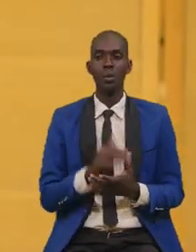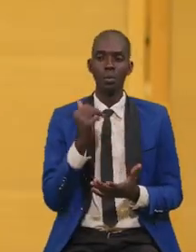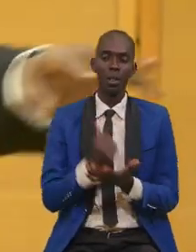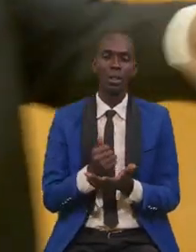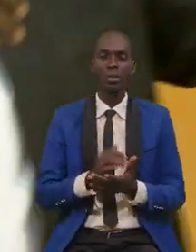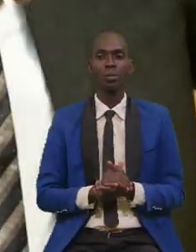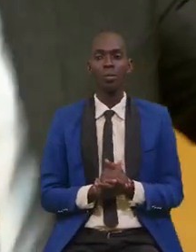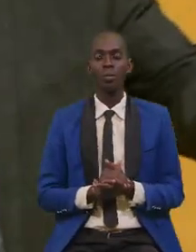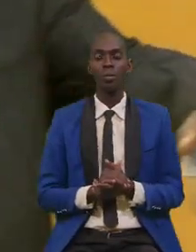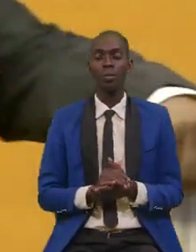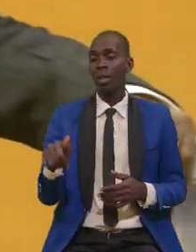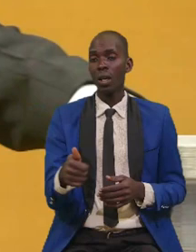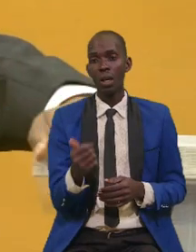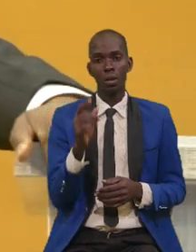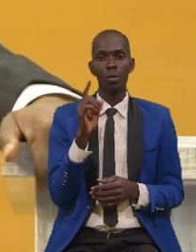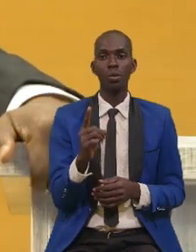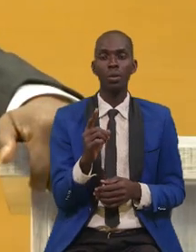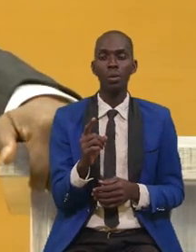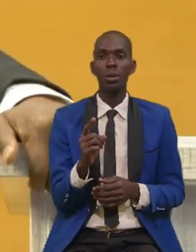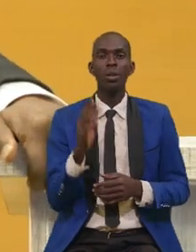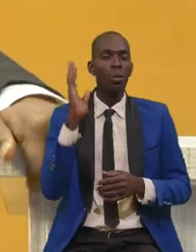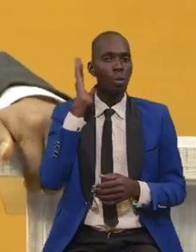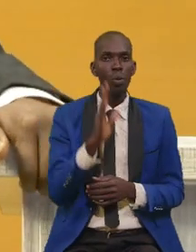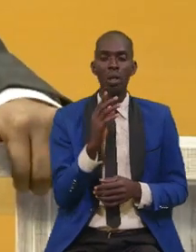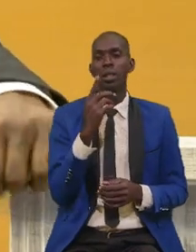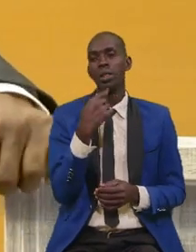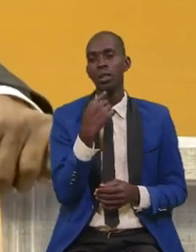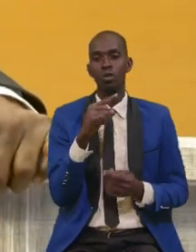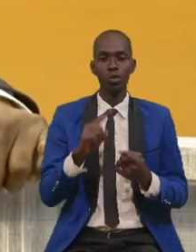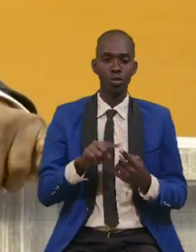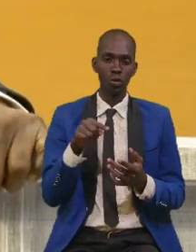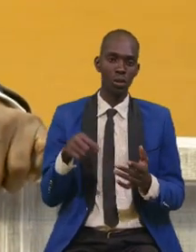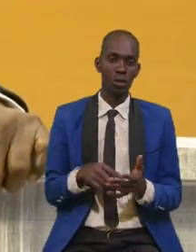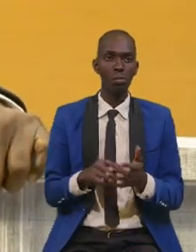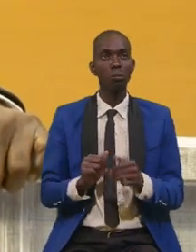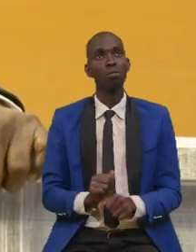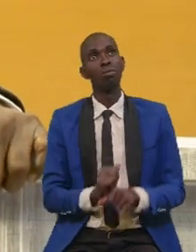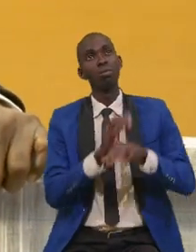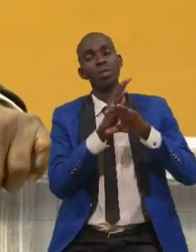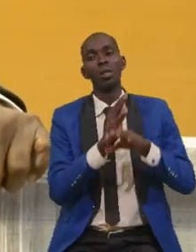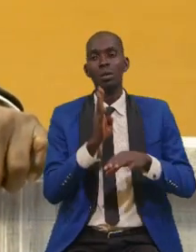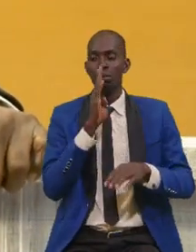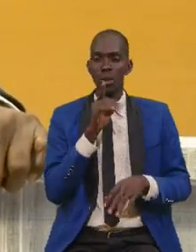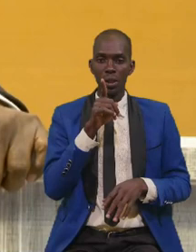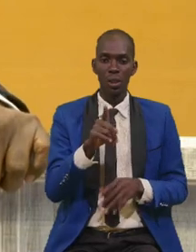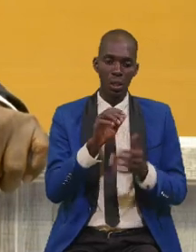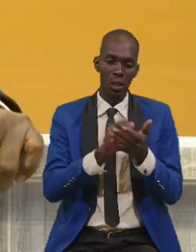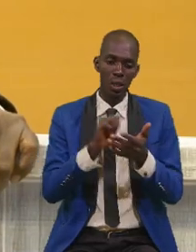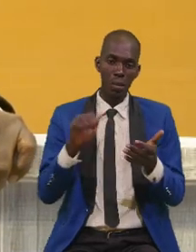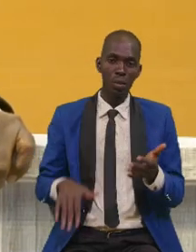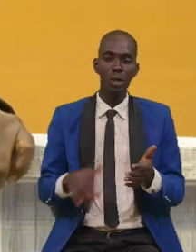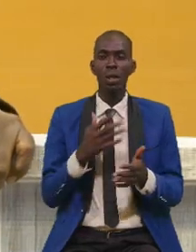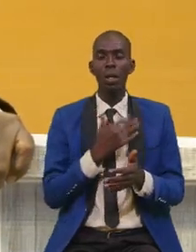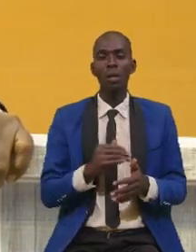whosoever shall say to this mountain, be thou removed and be cast into